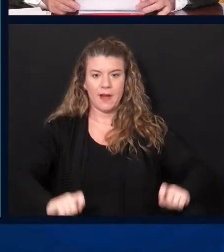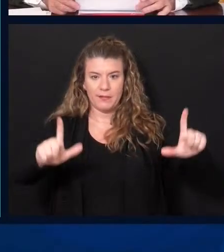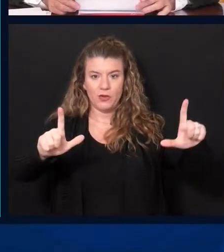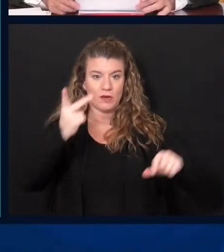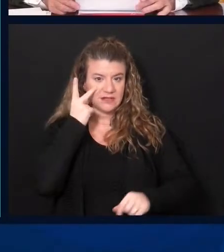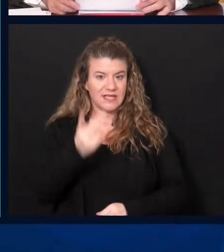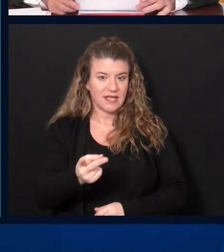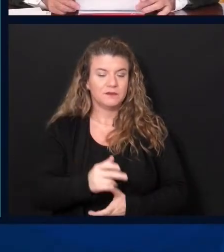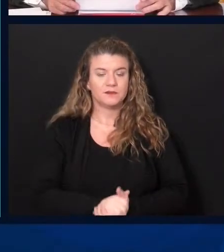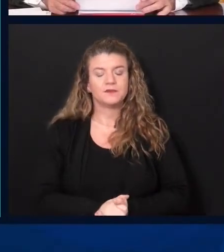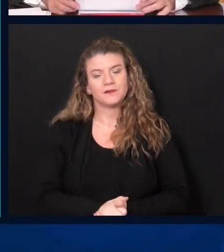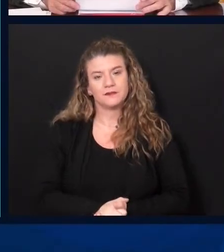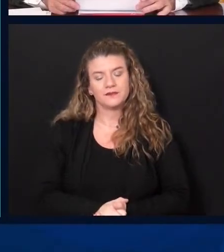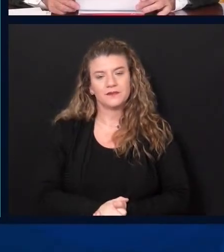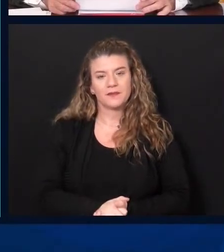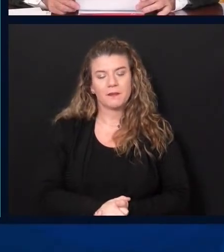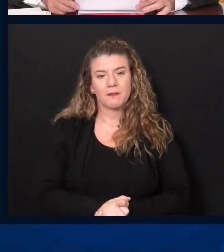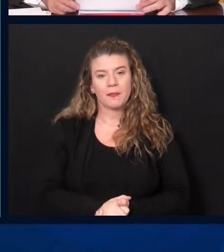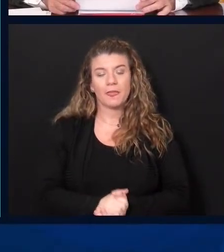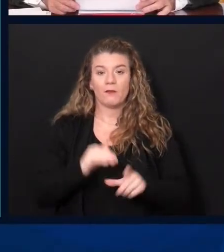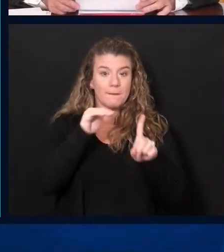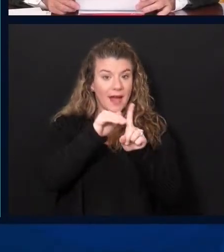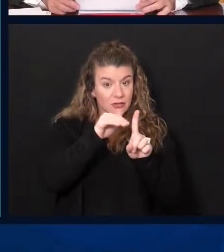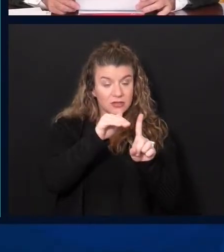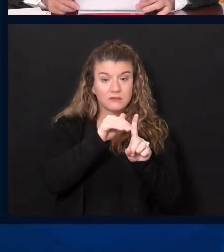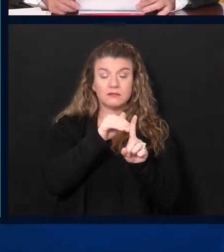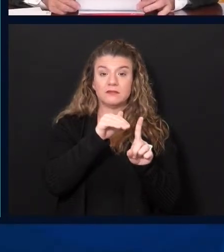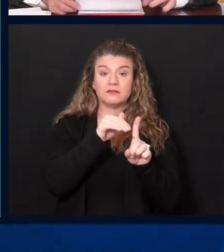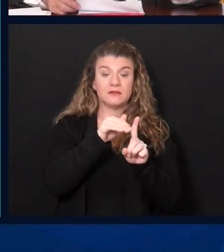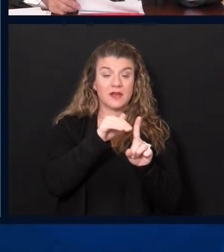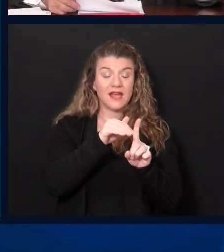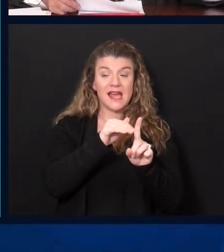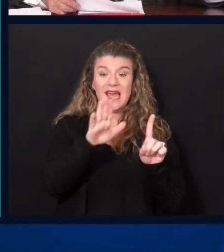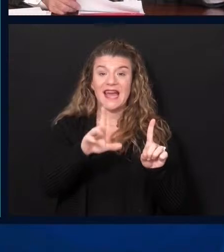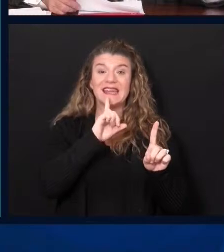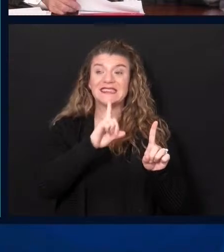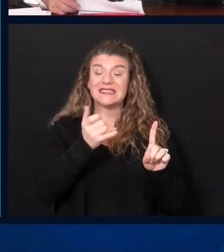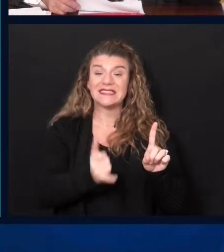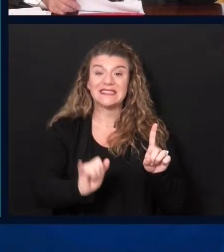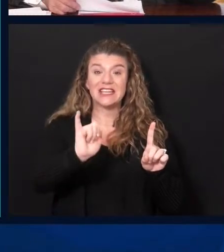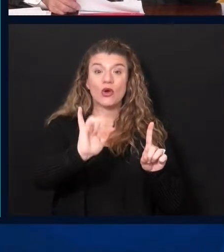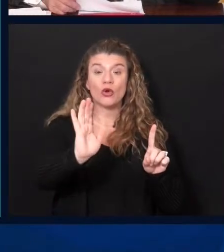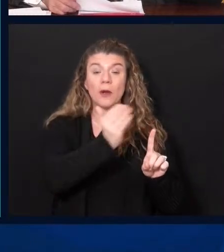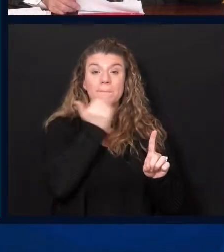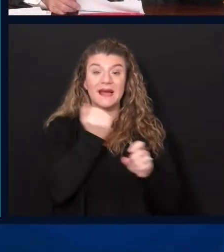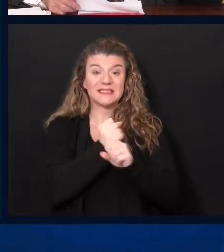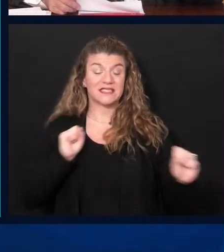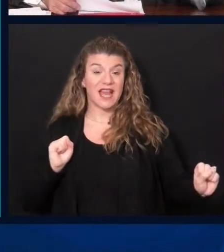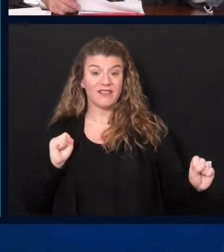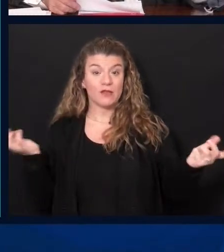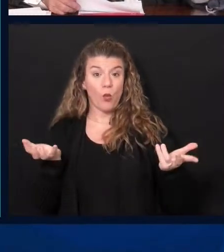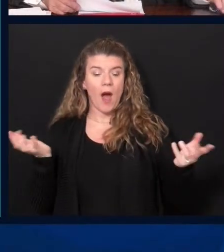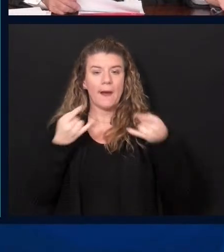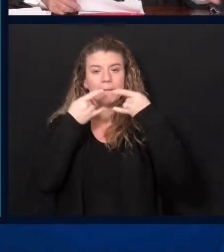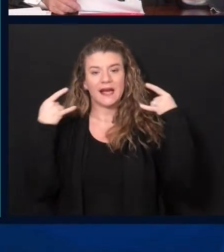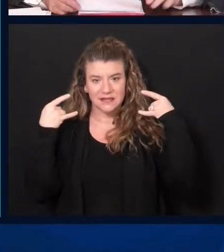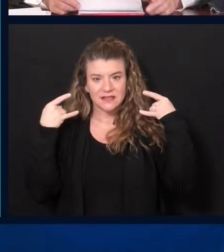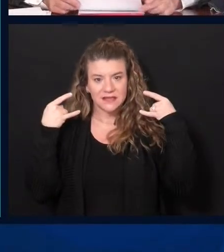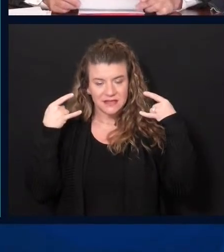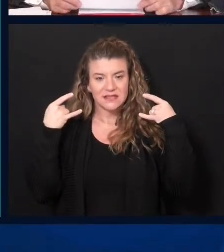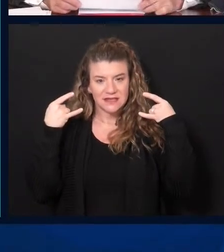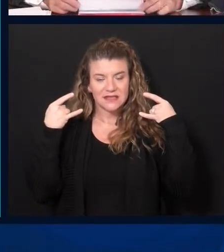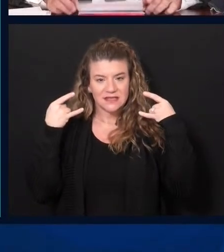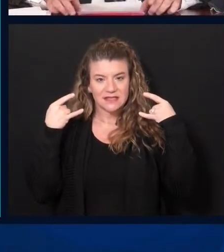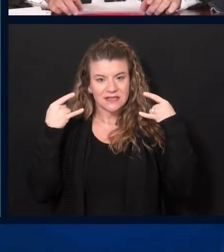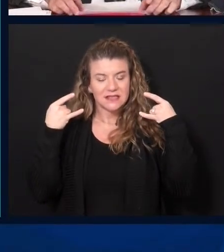up there. You know, vaccine reminders is, you know, absolutely still your best defense is wear your mask. Your